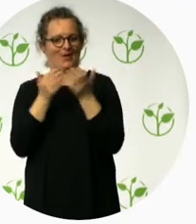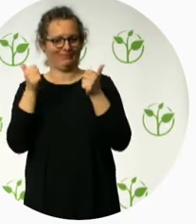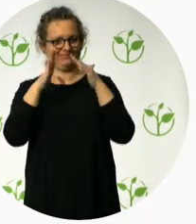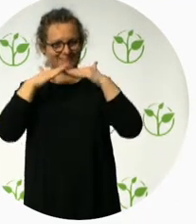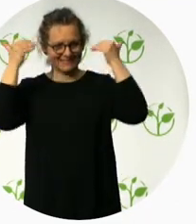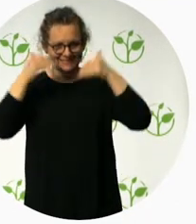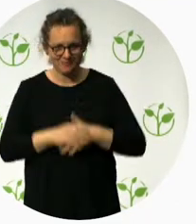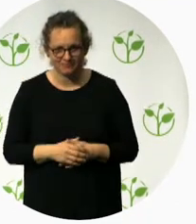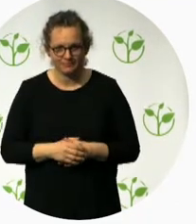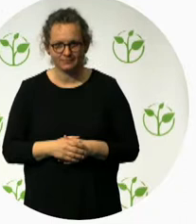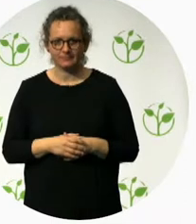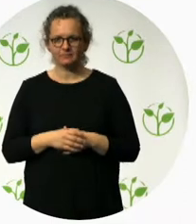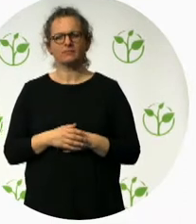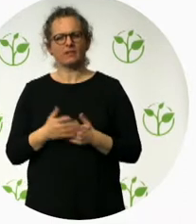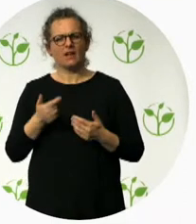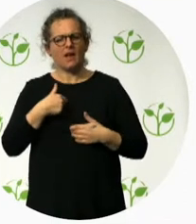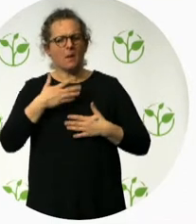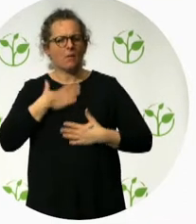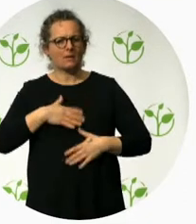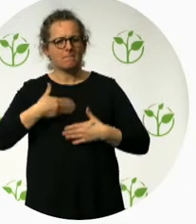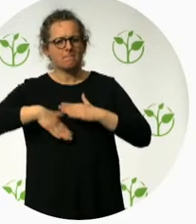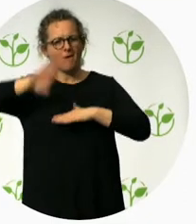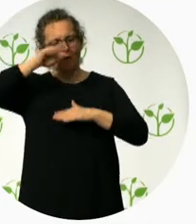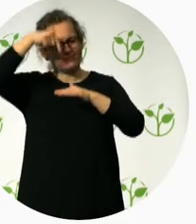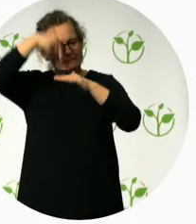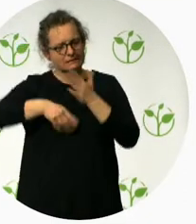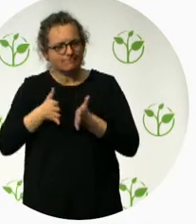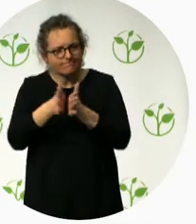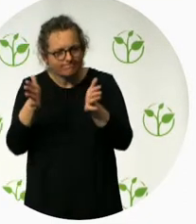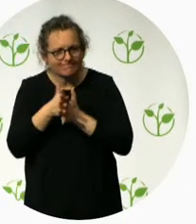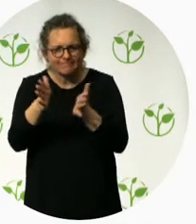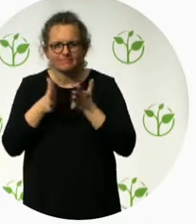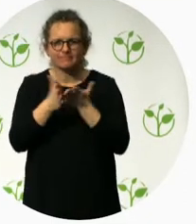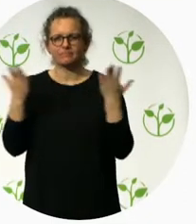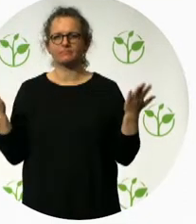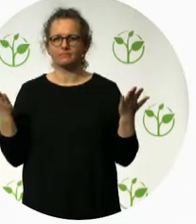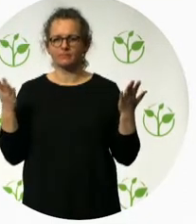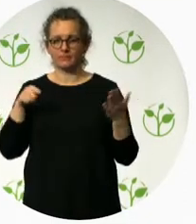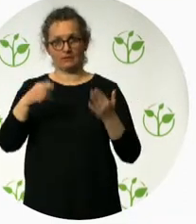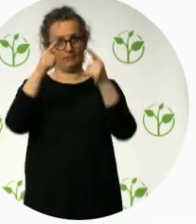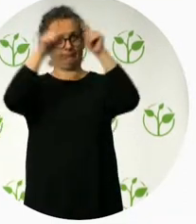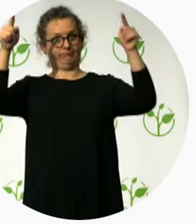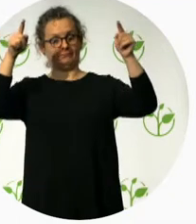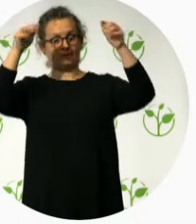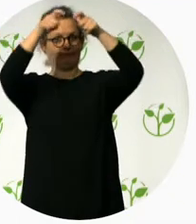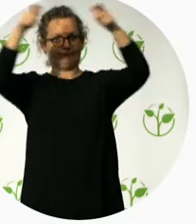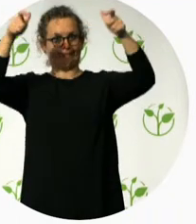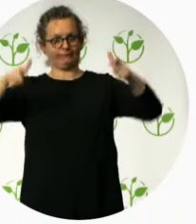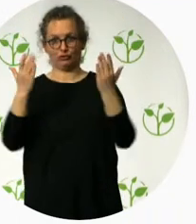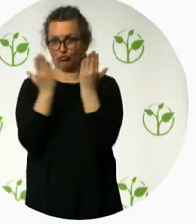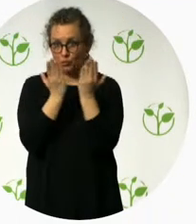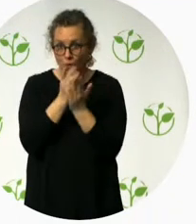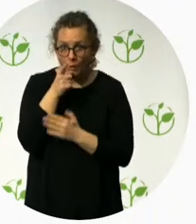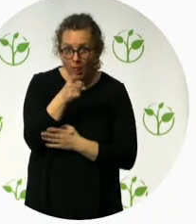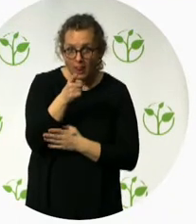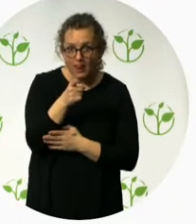this school. One of the main things that the project focuses on to start with, because the resources were